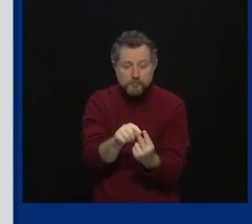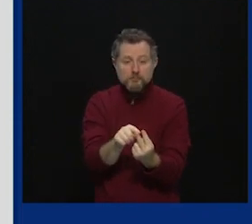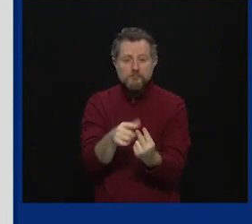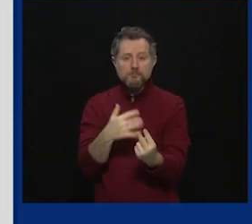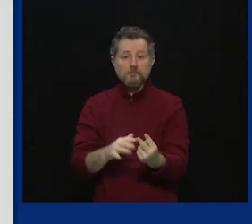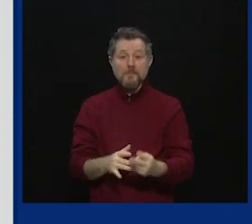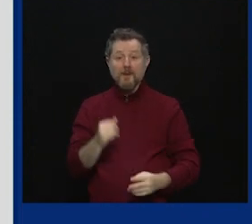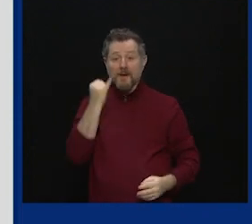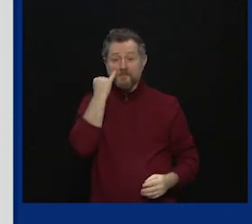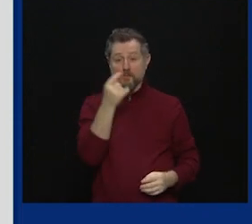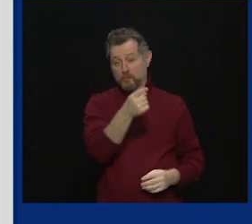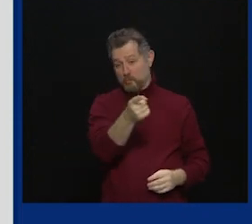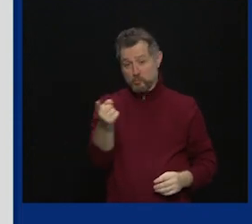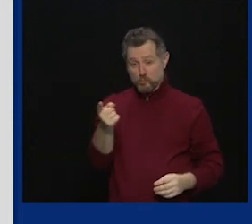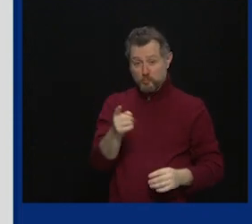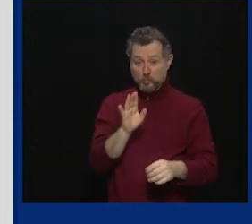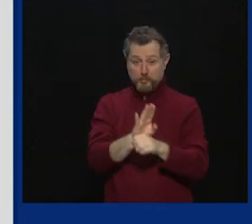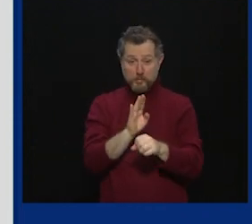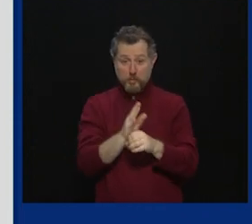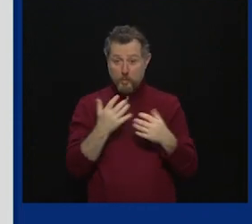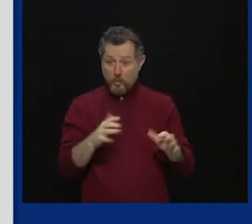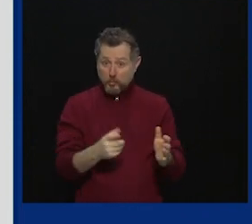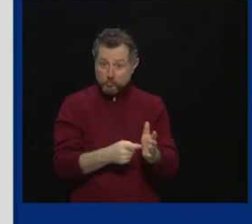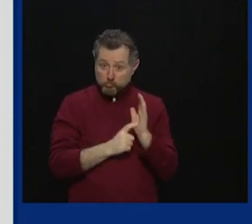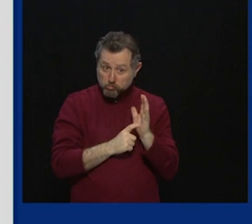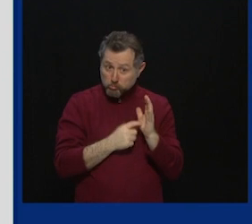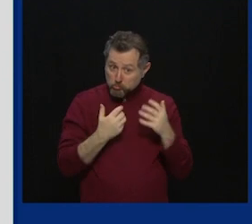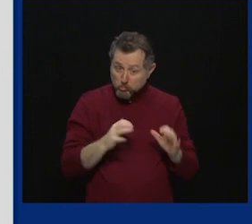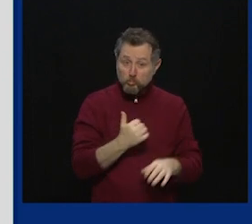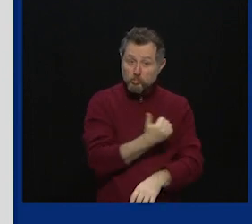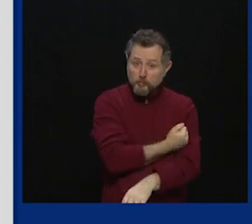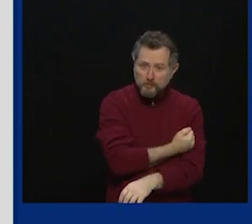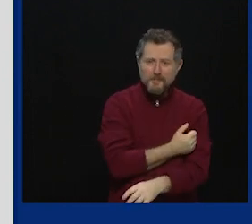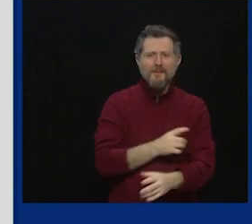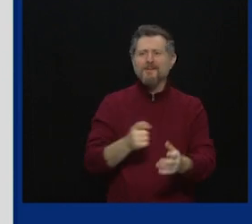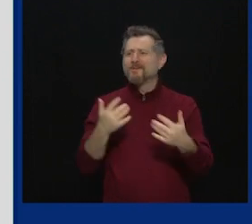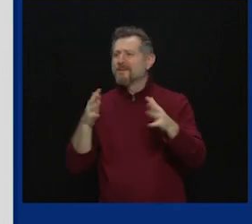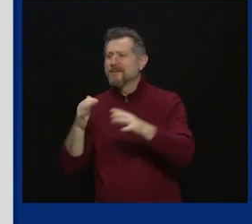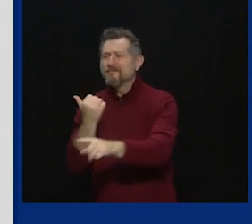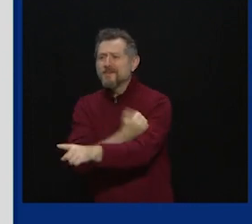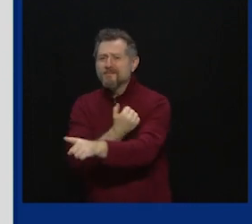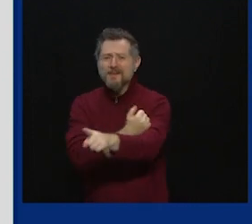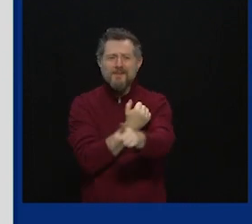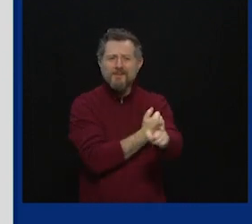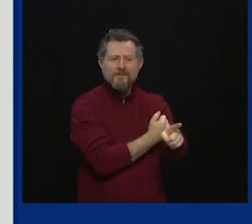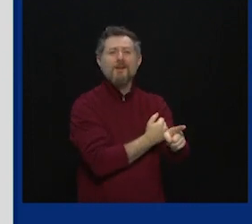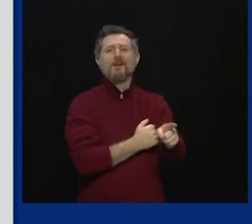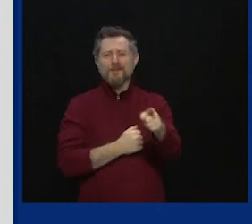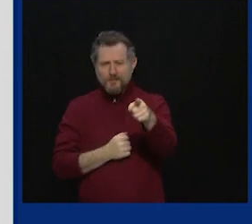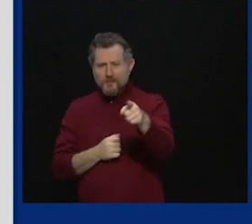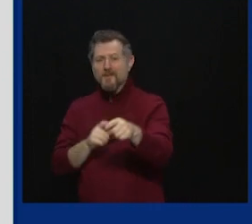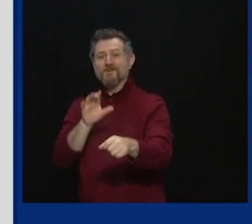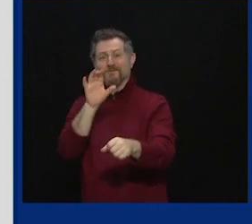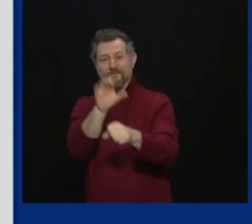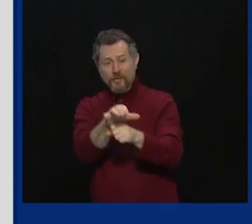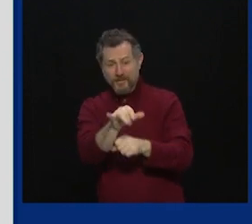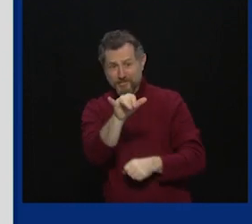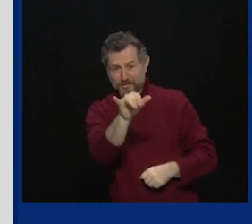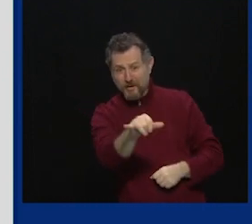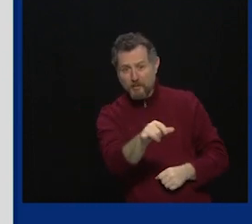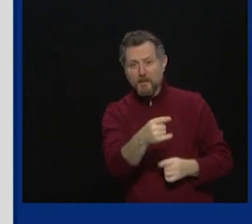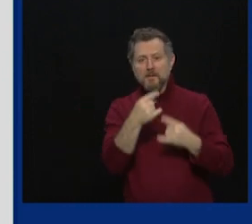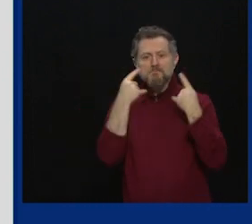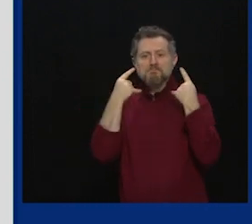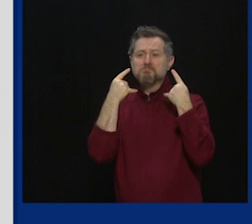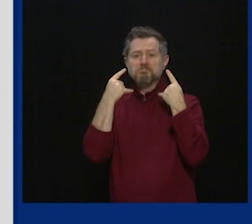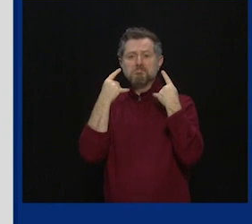that has a vaccination requirement, fully vaccinated, you're enforcing it. No one even has to wear a mask in your